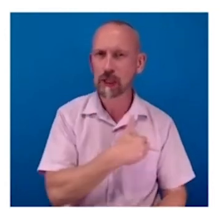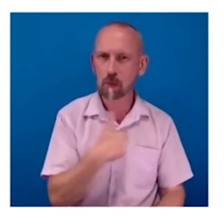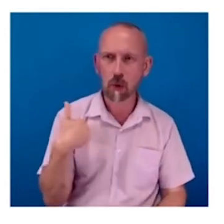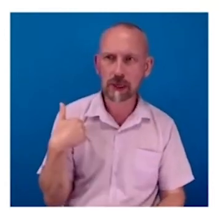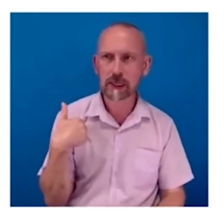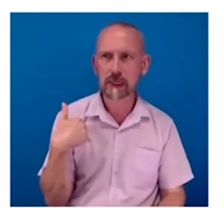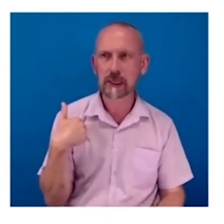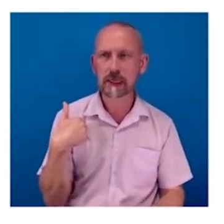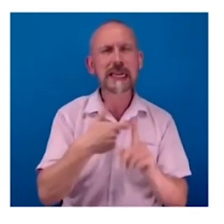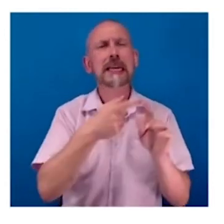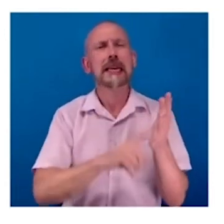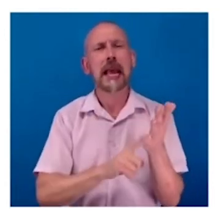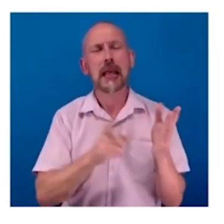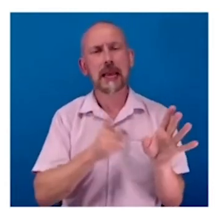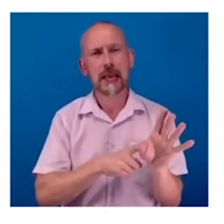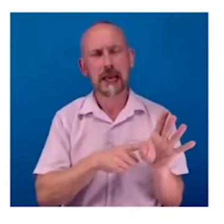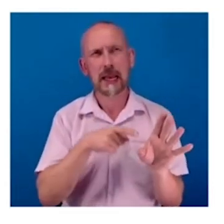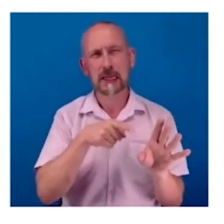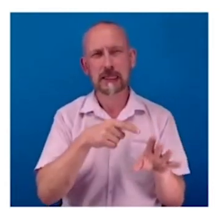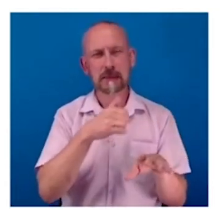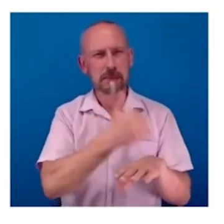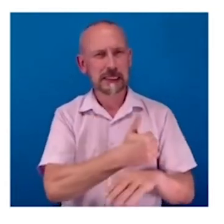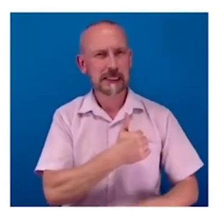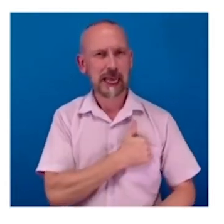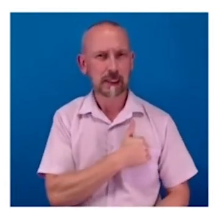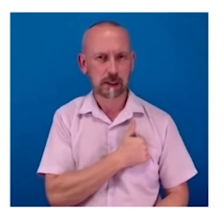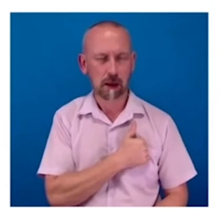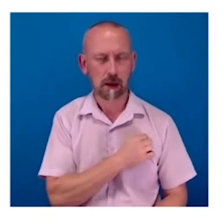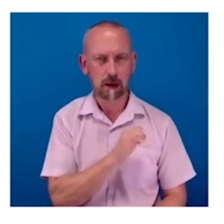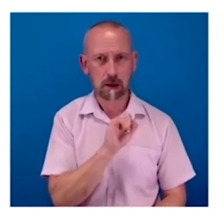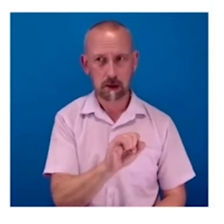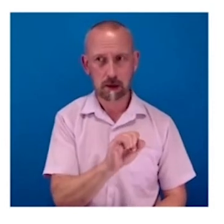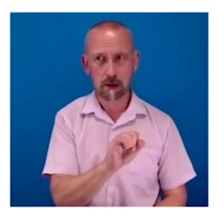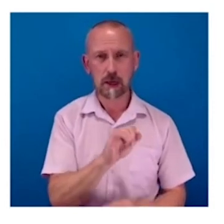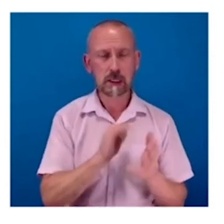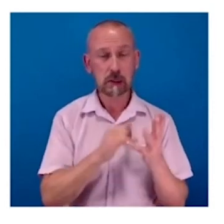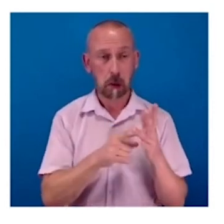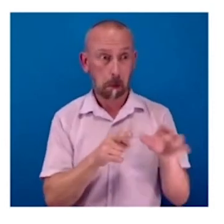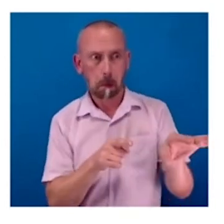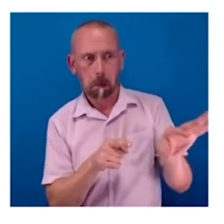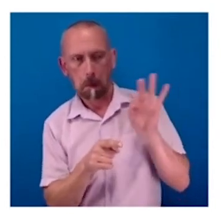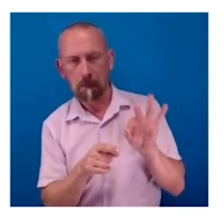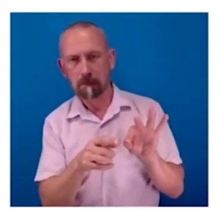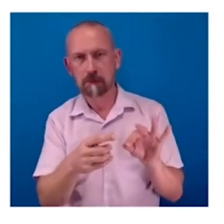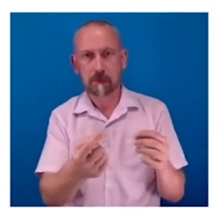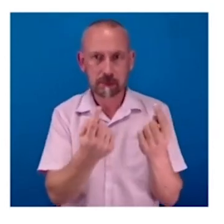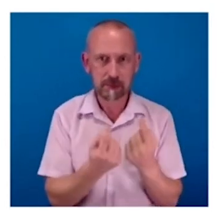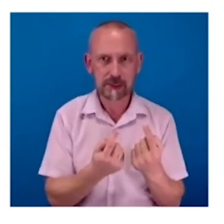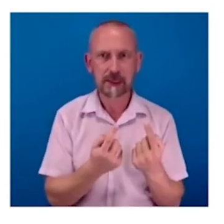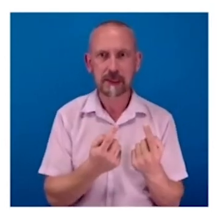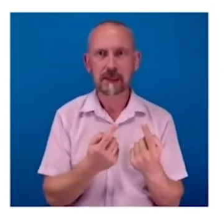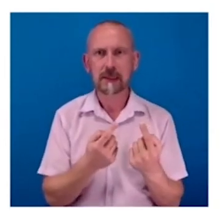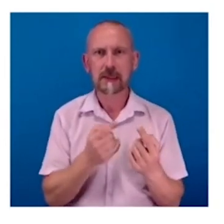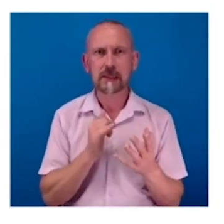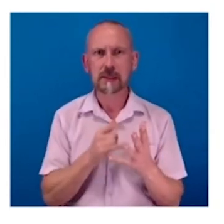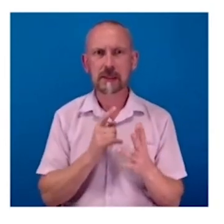Kelly. She was in Canada, so we pulled her into our little room and complained that none of us had thought to